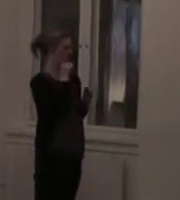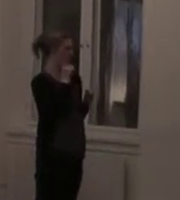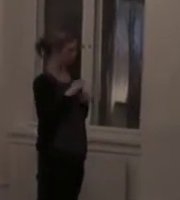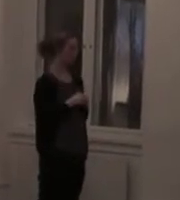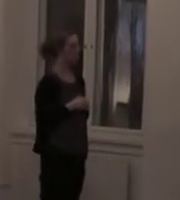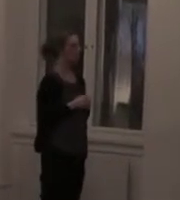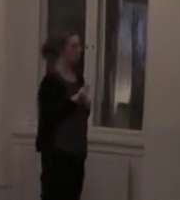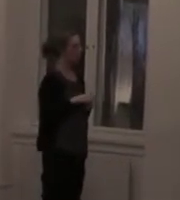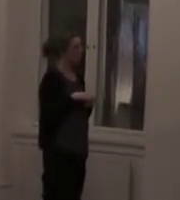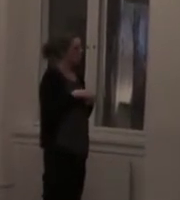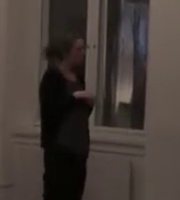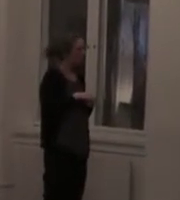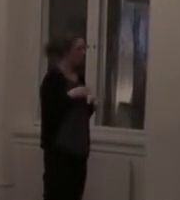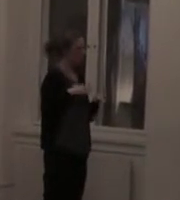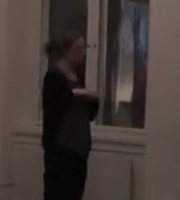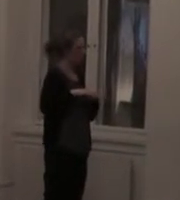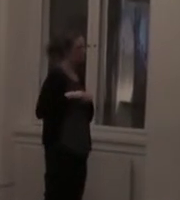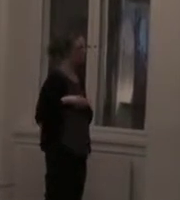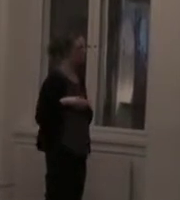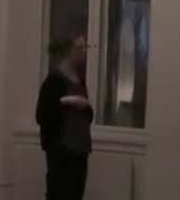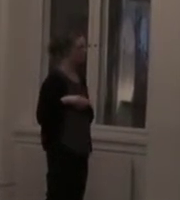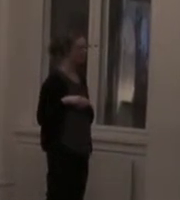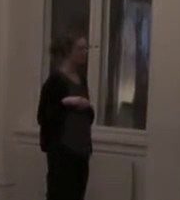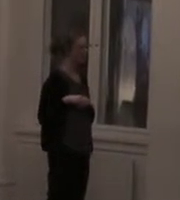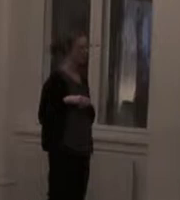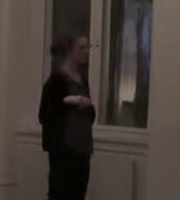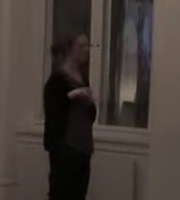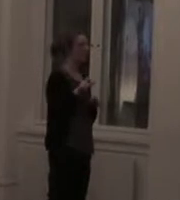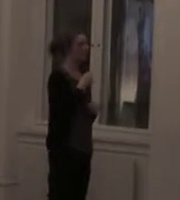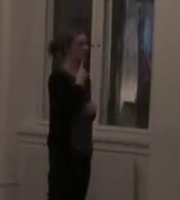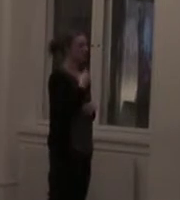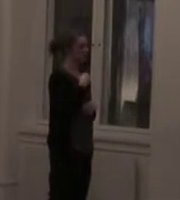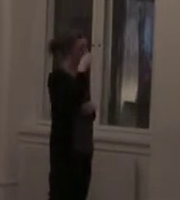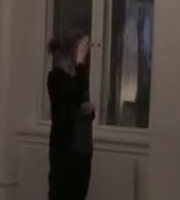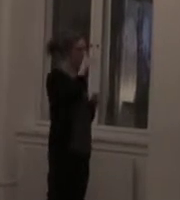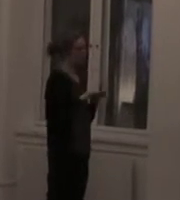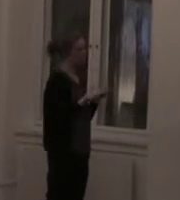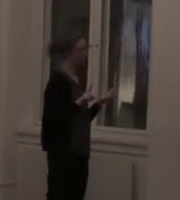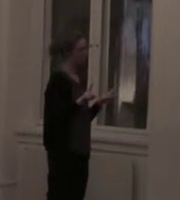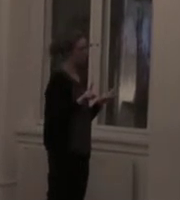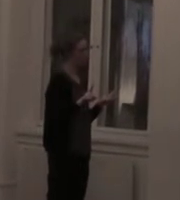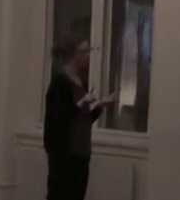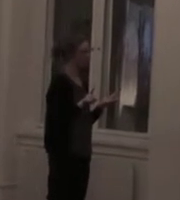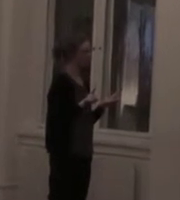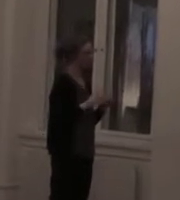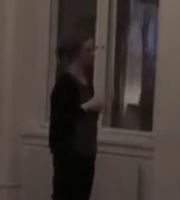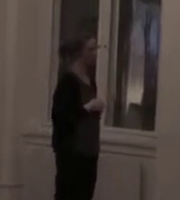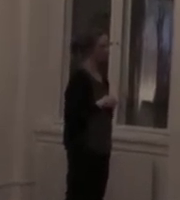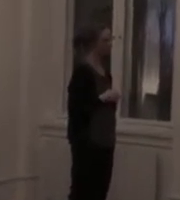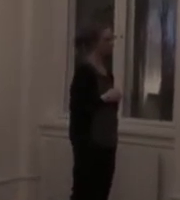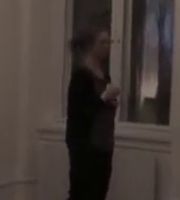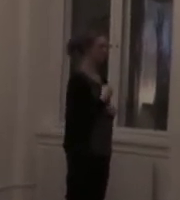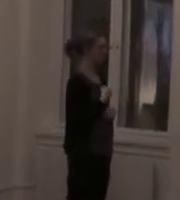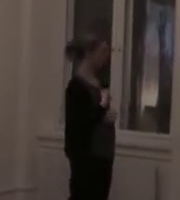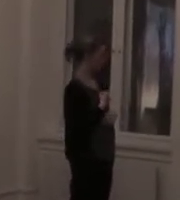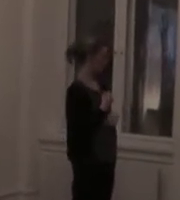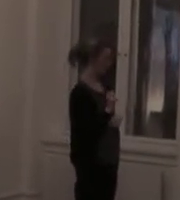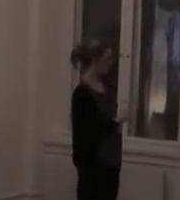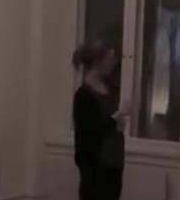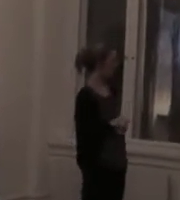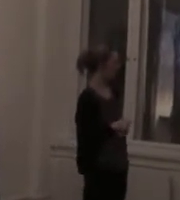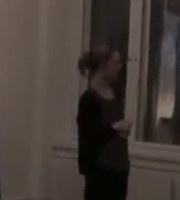She held my hand and she said, I think I'm queer. And I'm like,